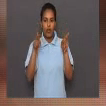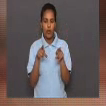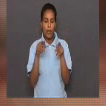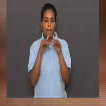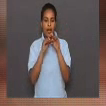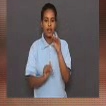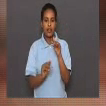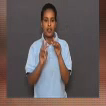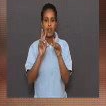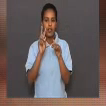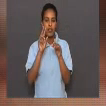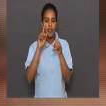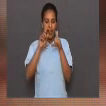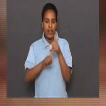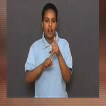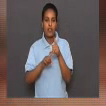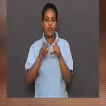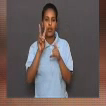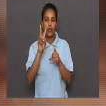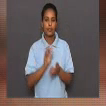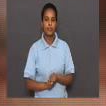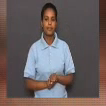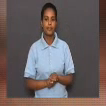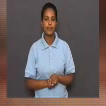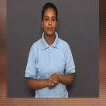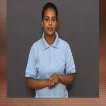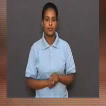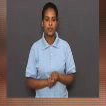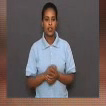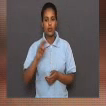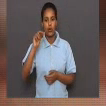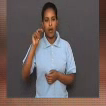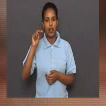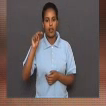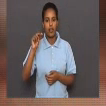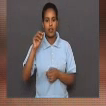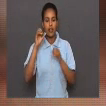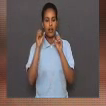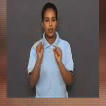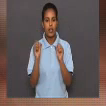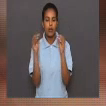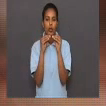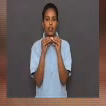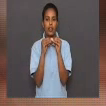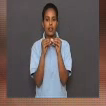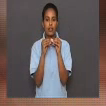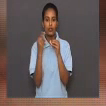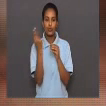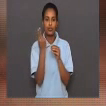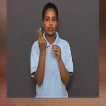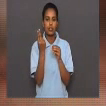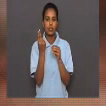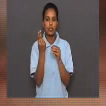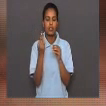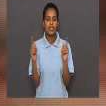volume minus the final volume. The normality can be calculated